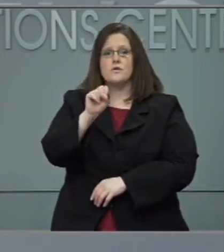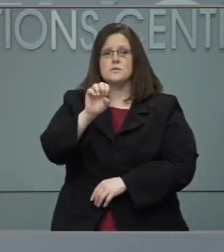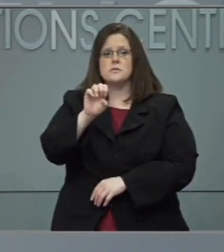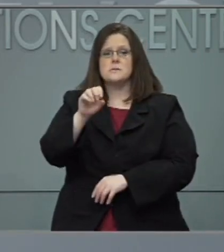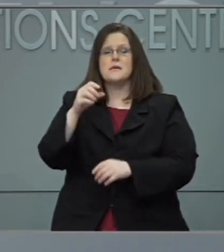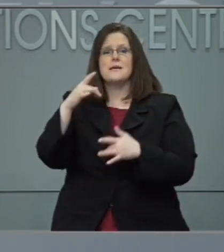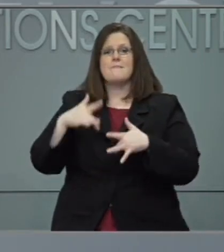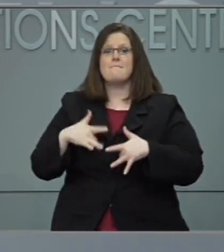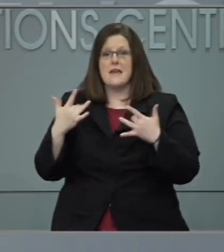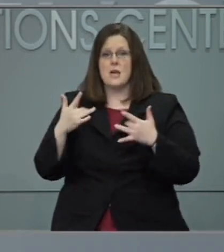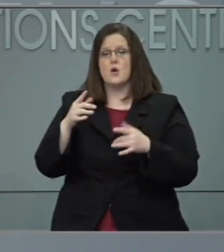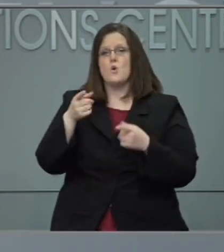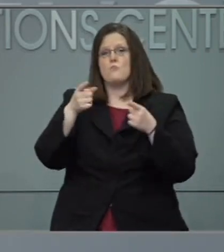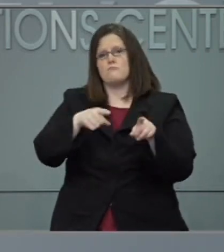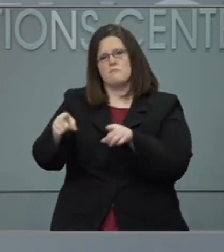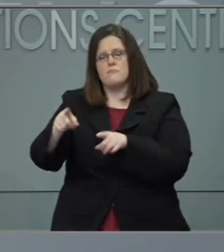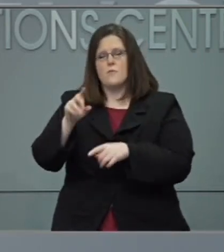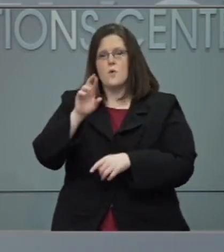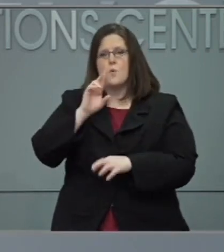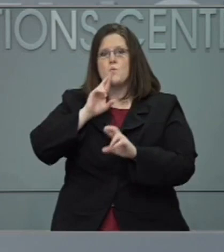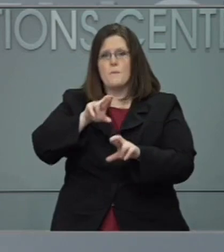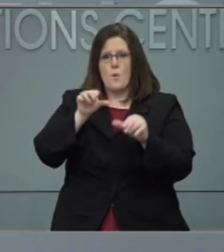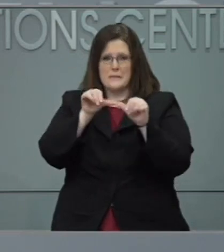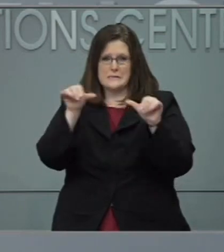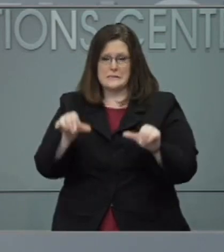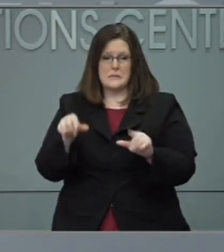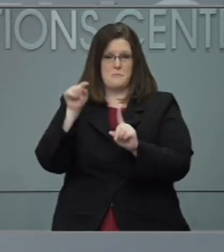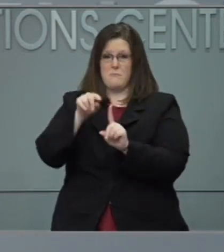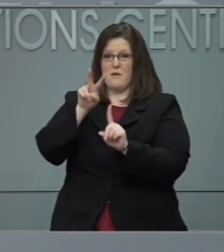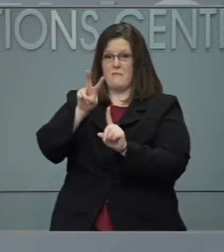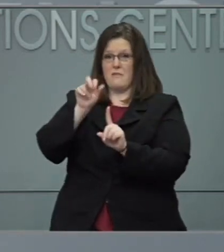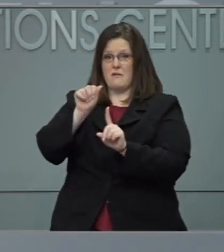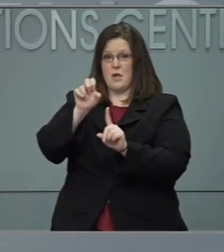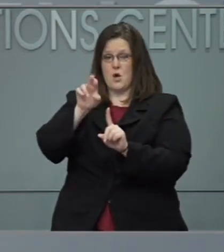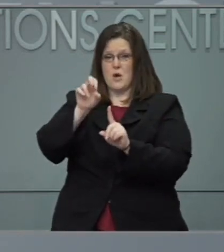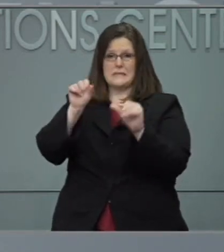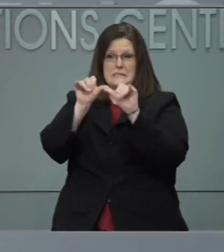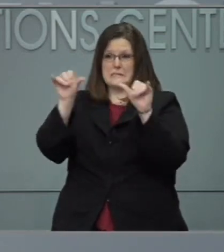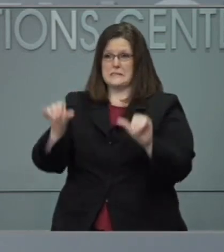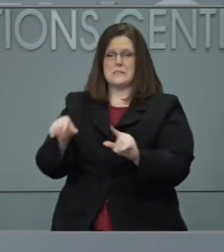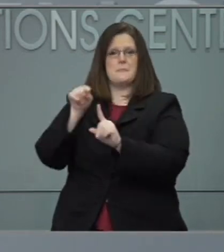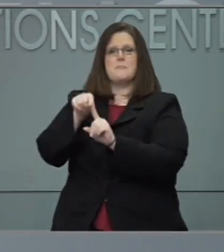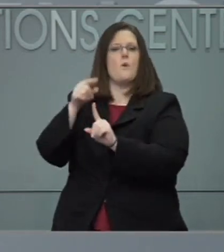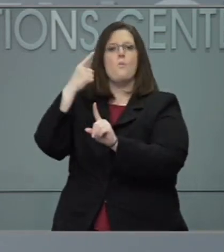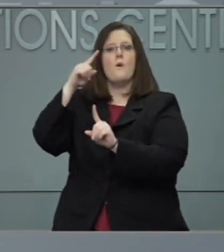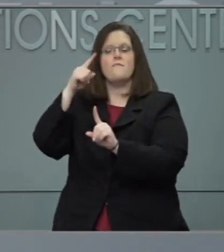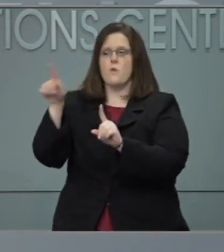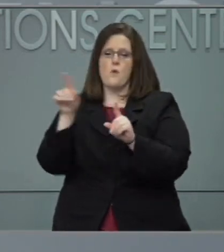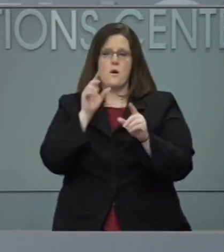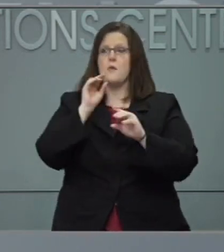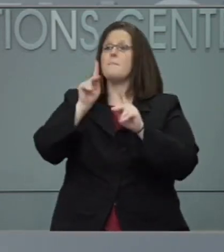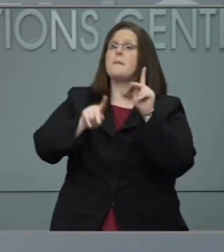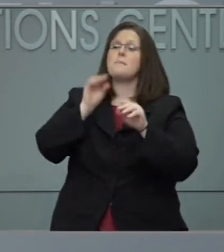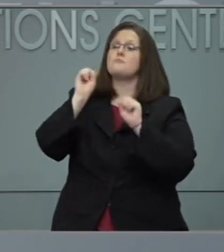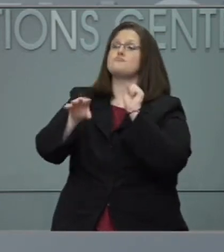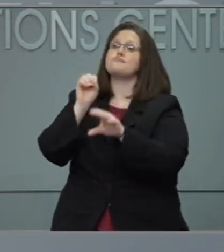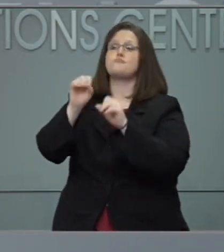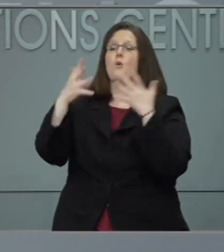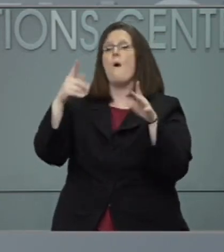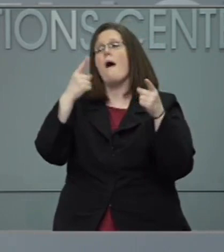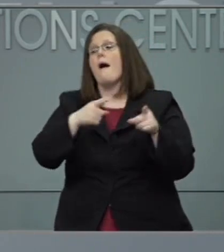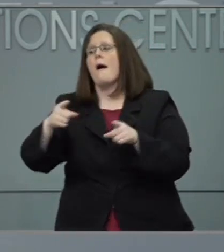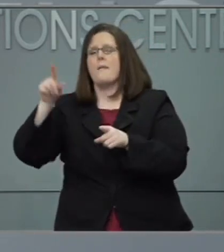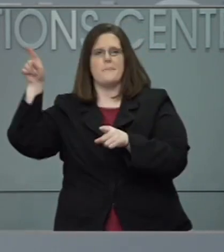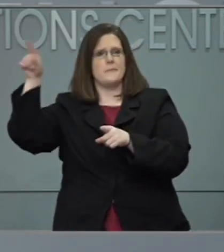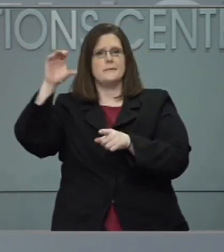look for adverse events that are unexpected or appear to happen more often than expected or have some sort of unusual pattern